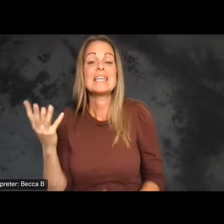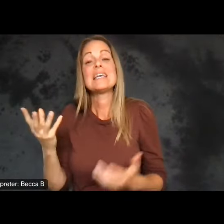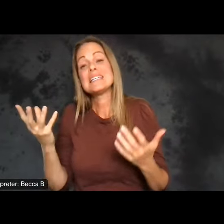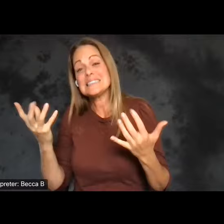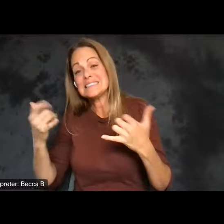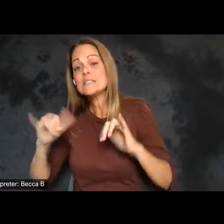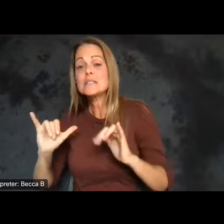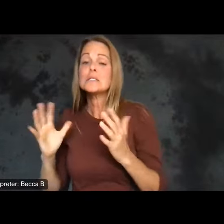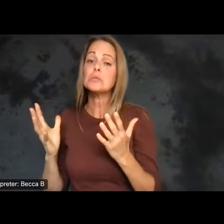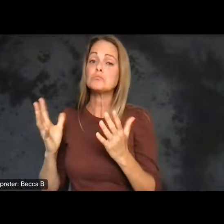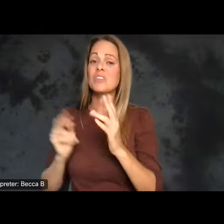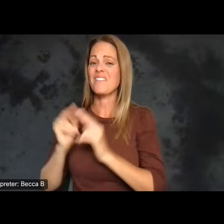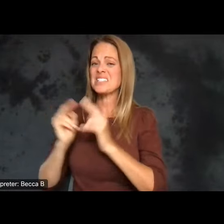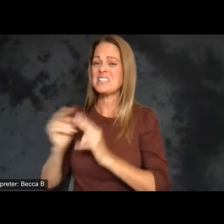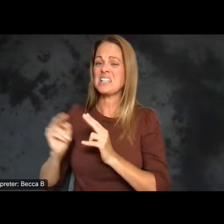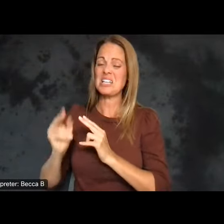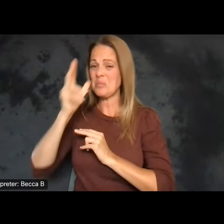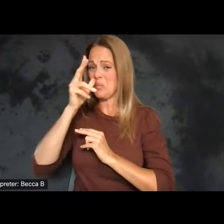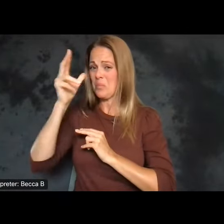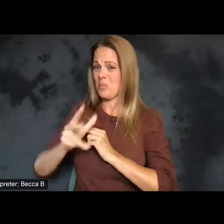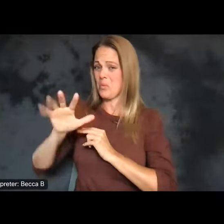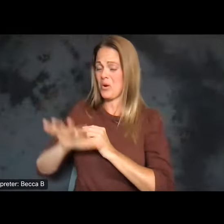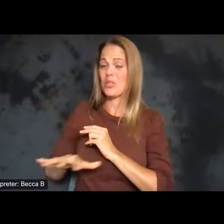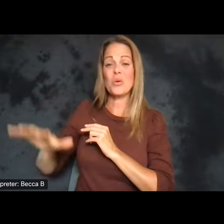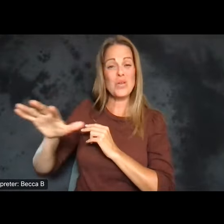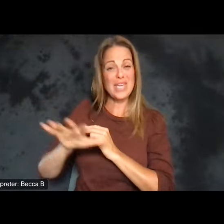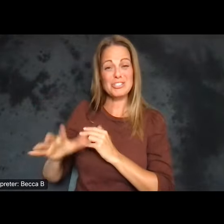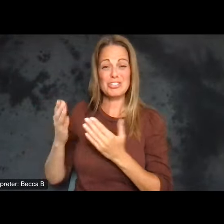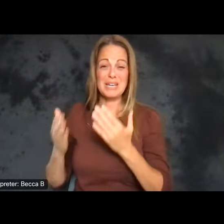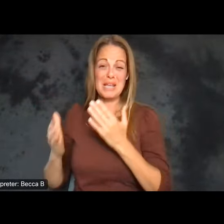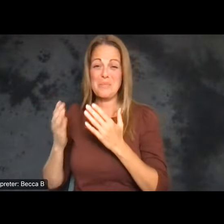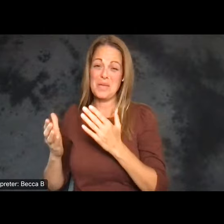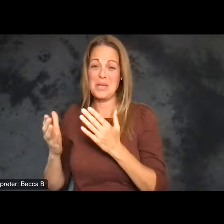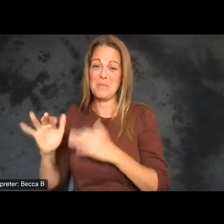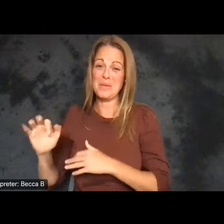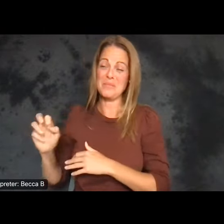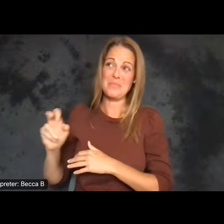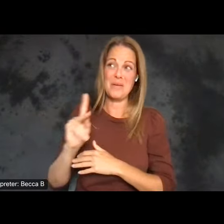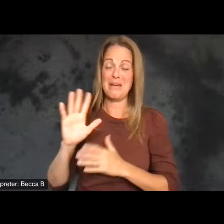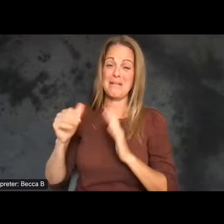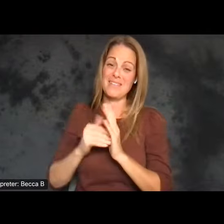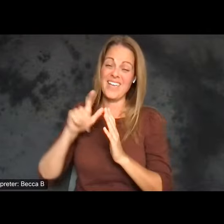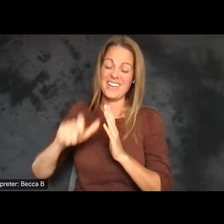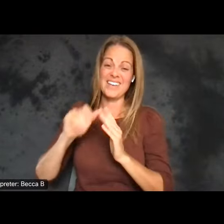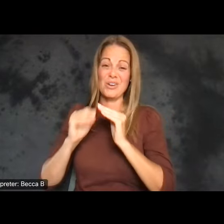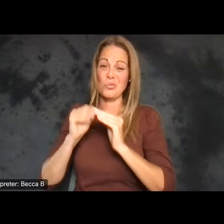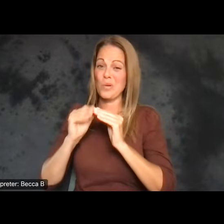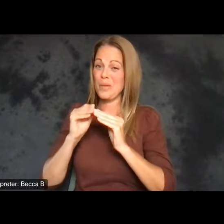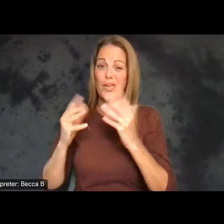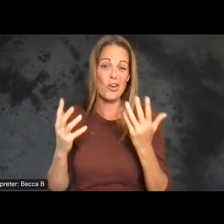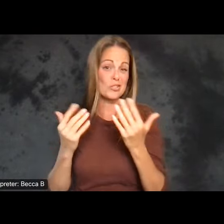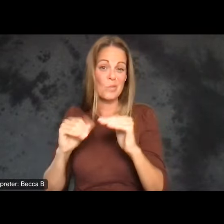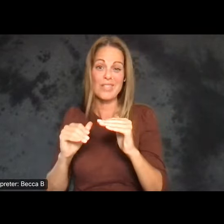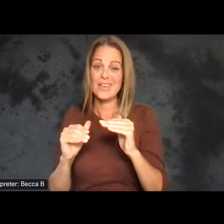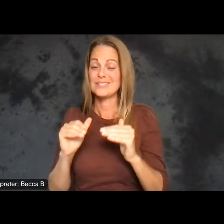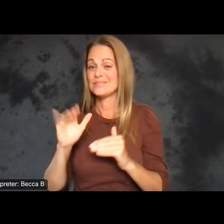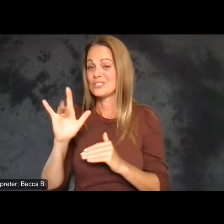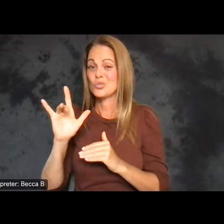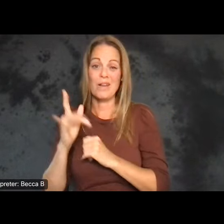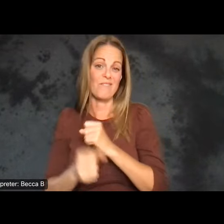facility that's in a poor location and maybe sort of right back where we're at within a next 25